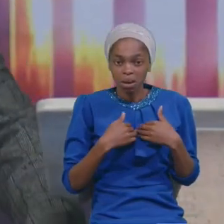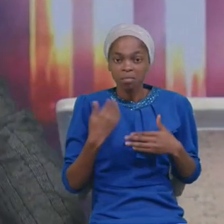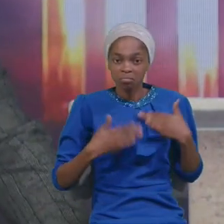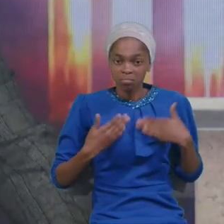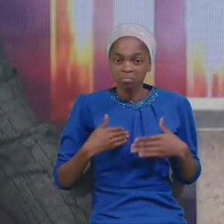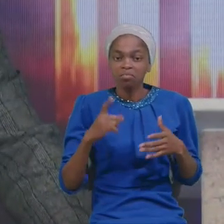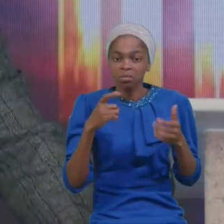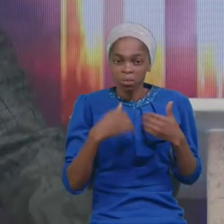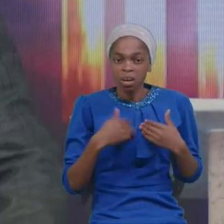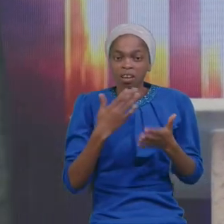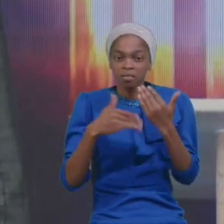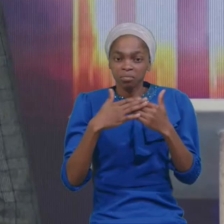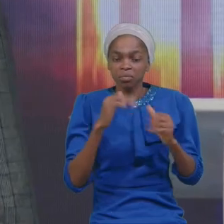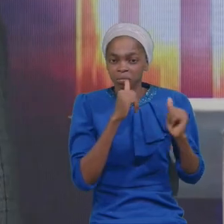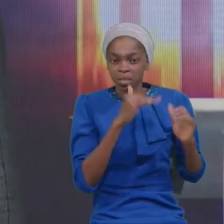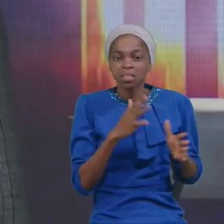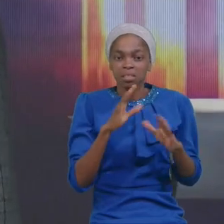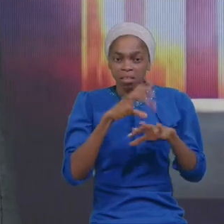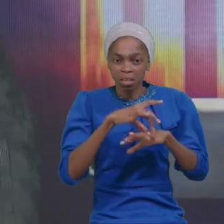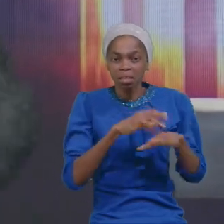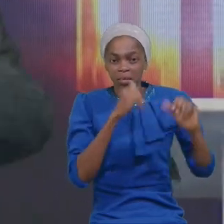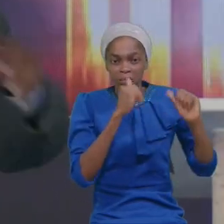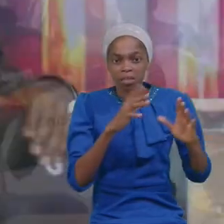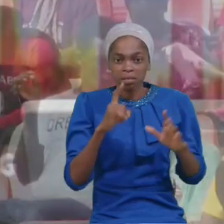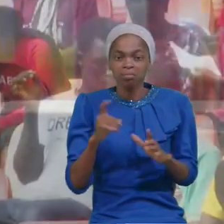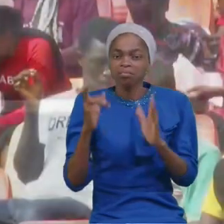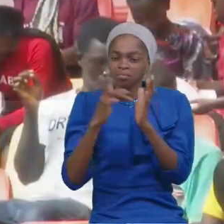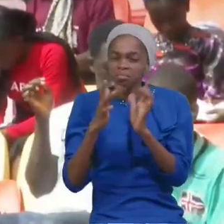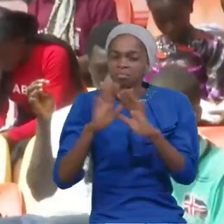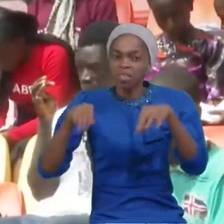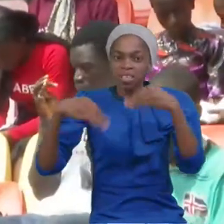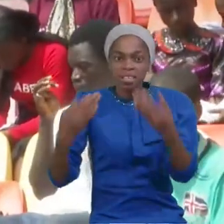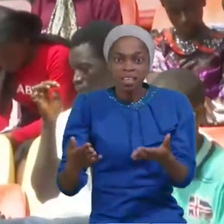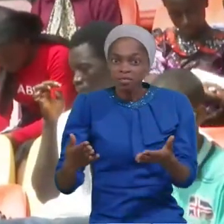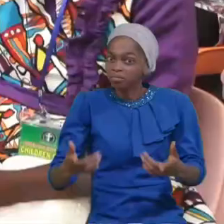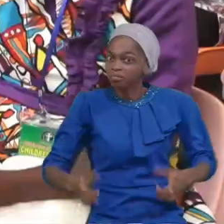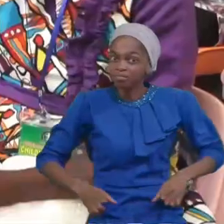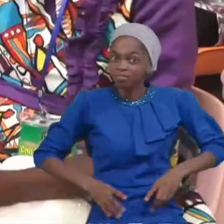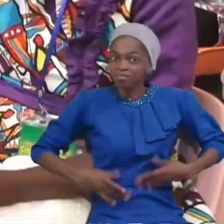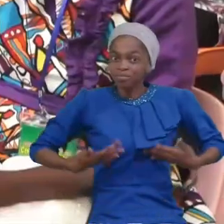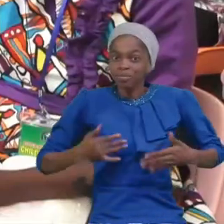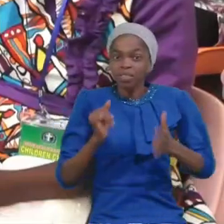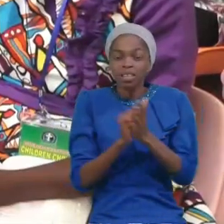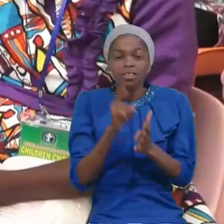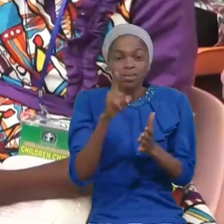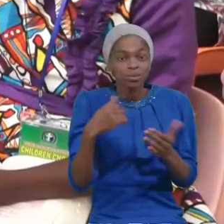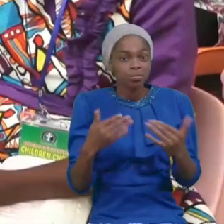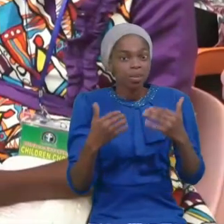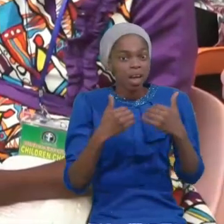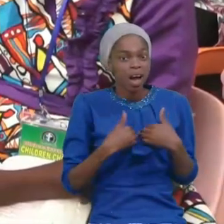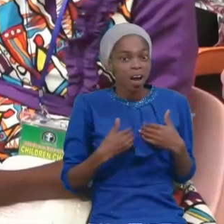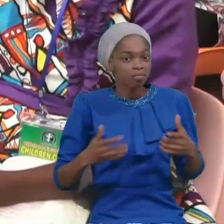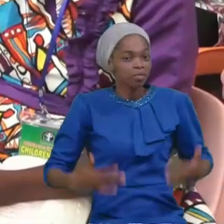life that you may have life eternal. Here is another friend. He's not even able to lay